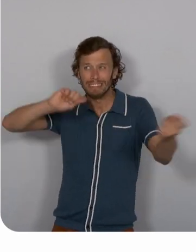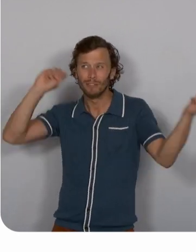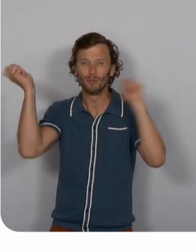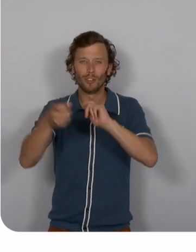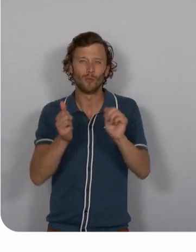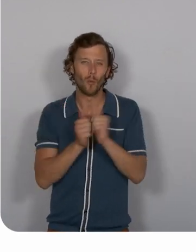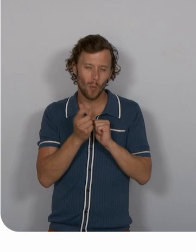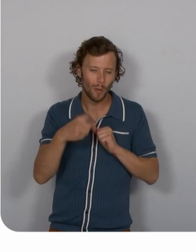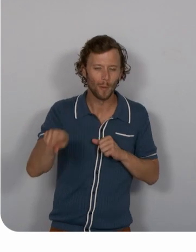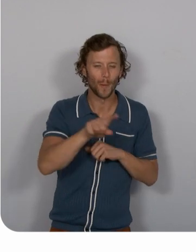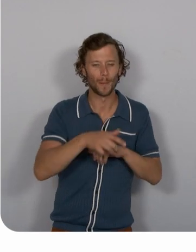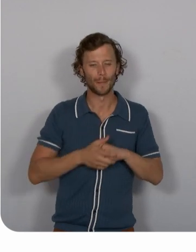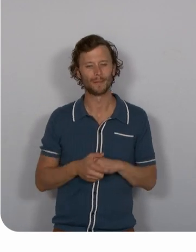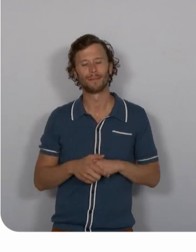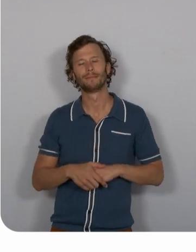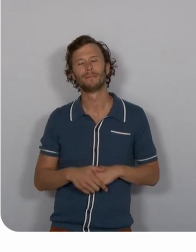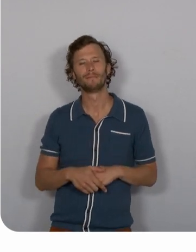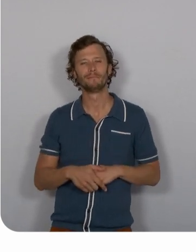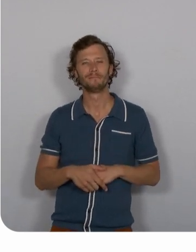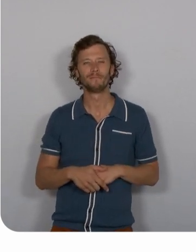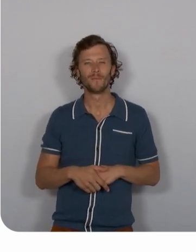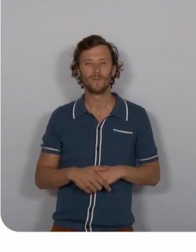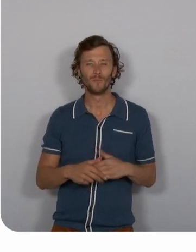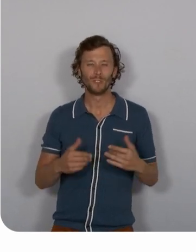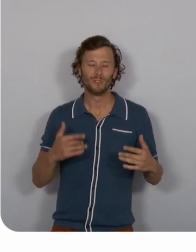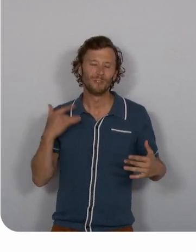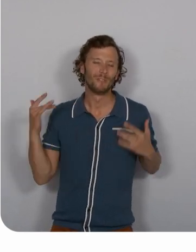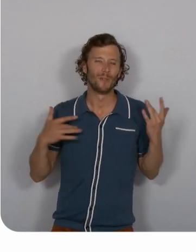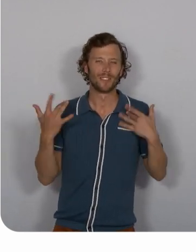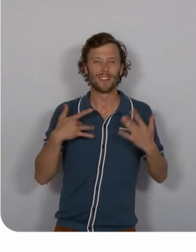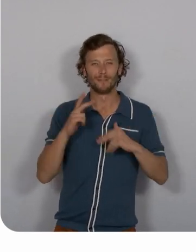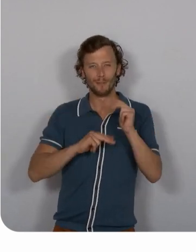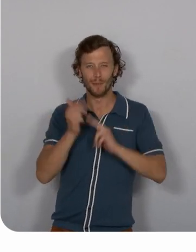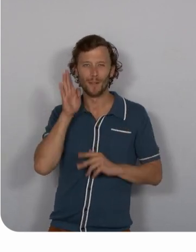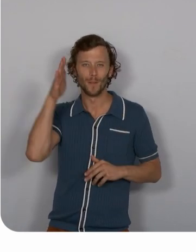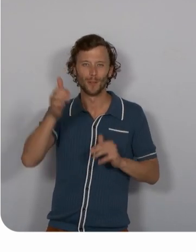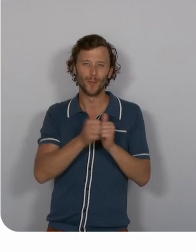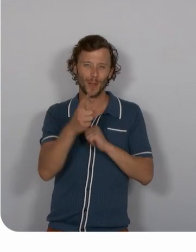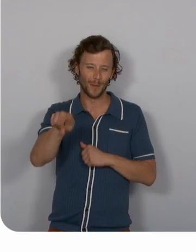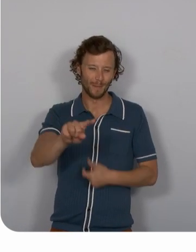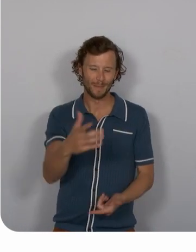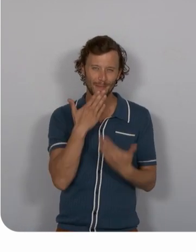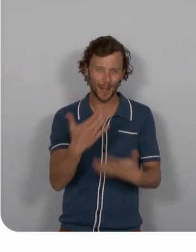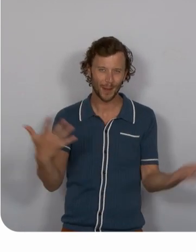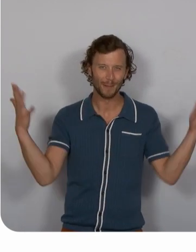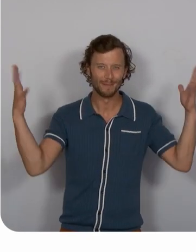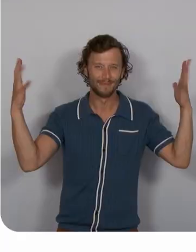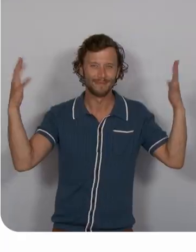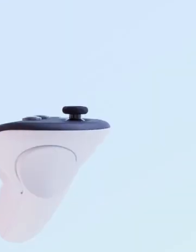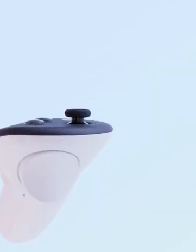industry. And we can't wait to build the future with you. Thank you.